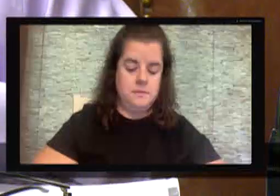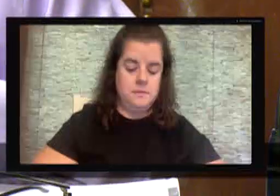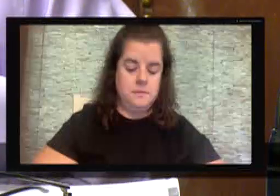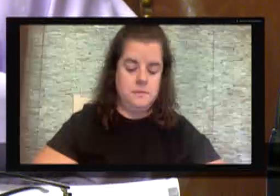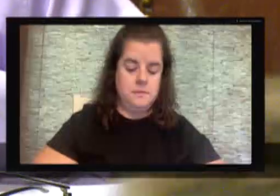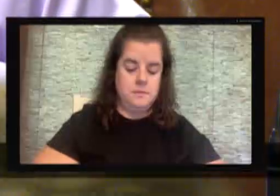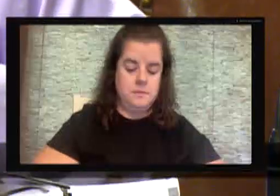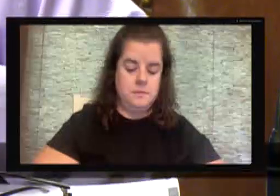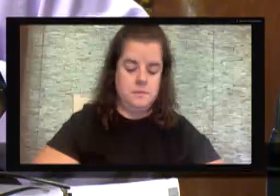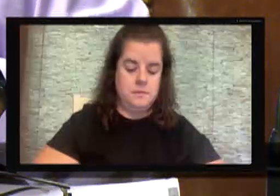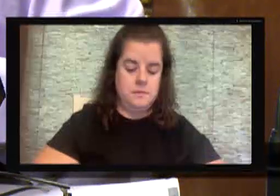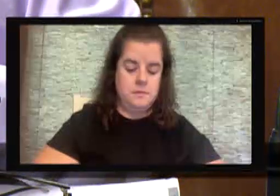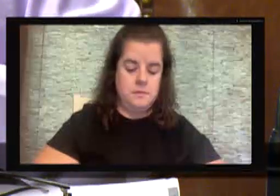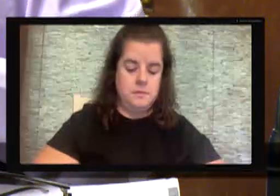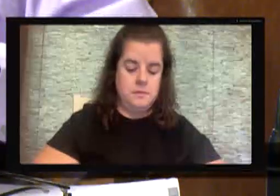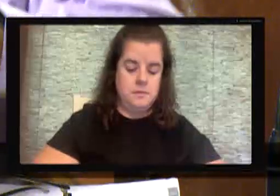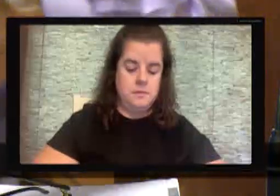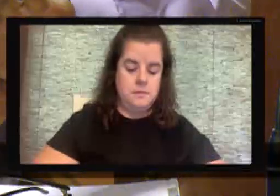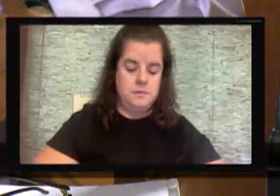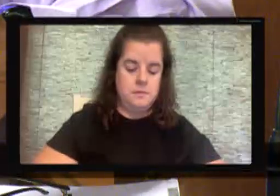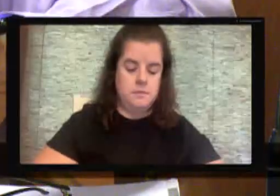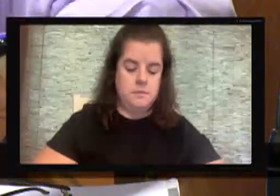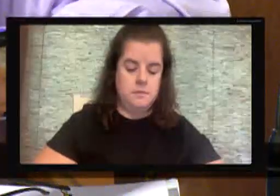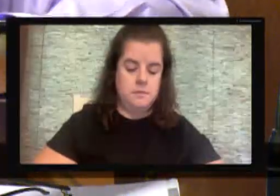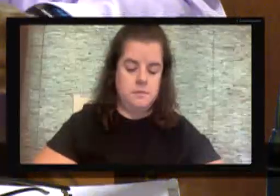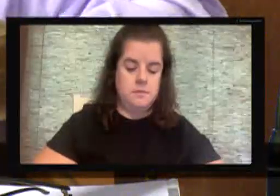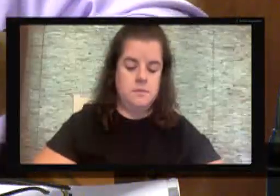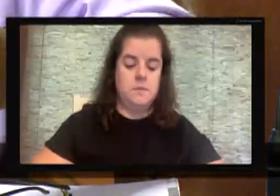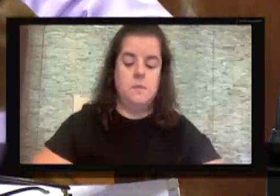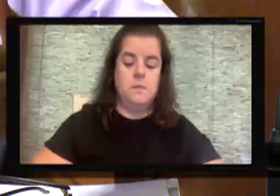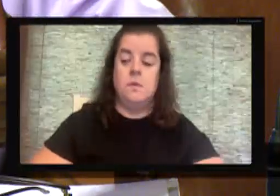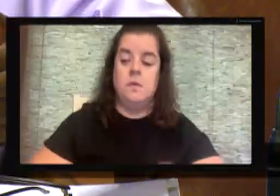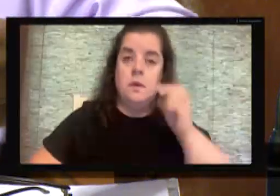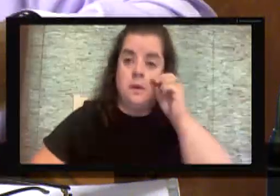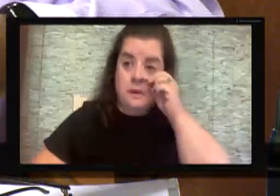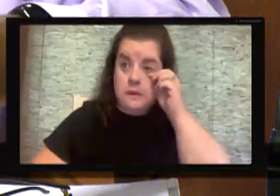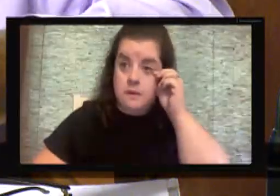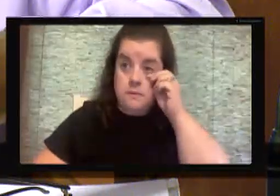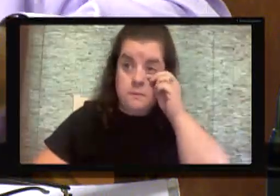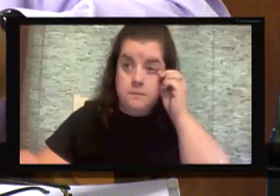the properties in order to sell these properties